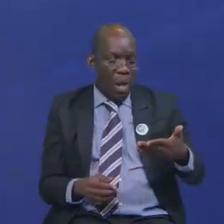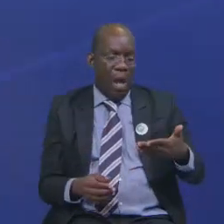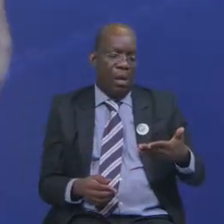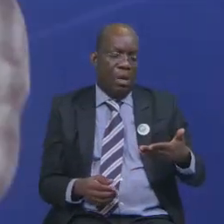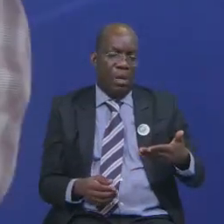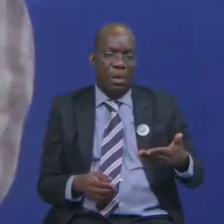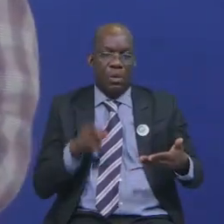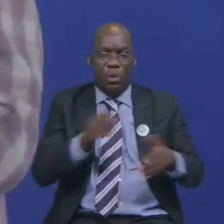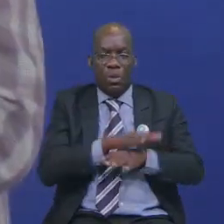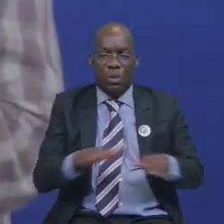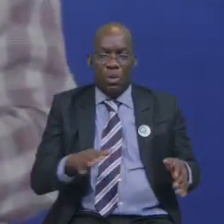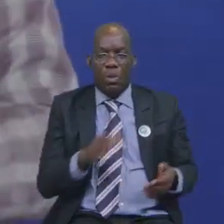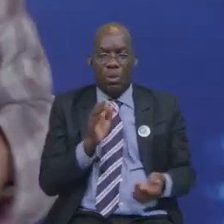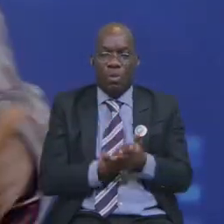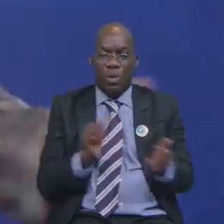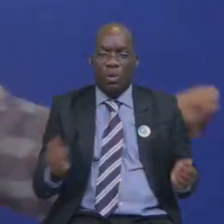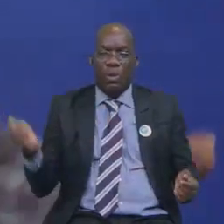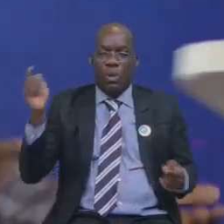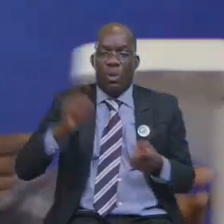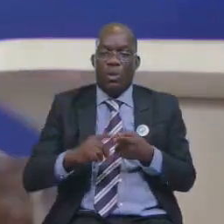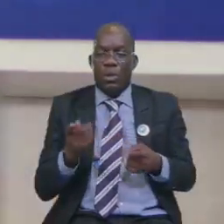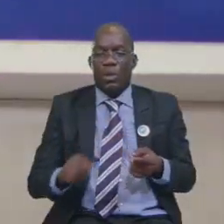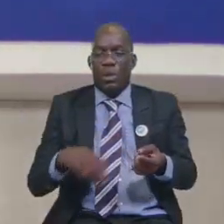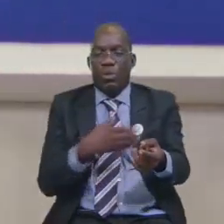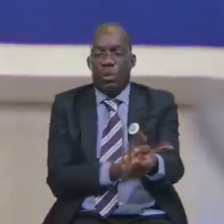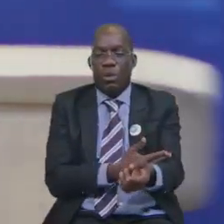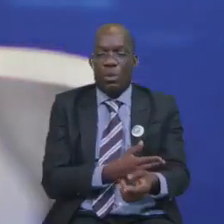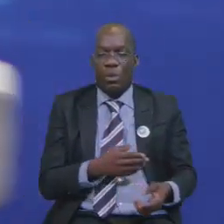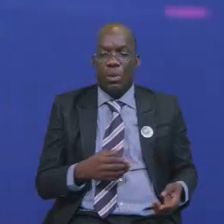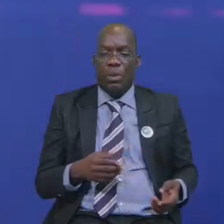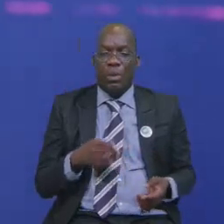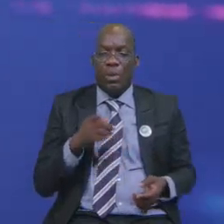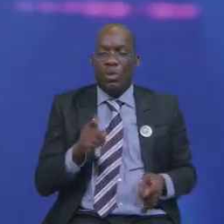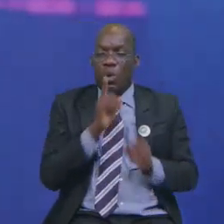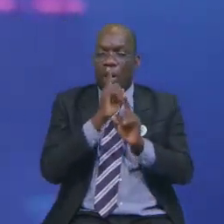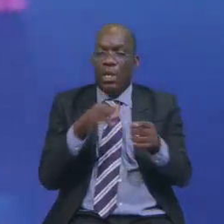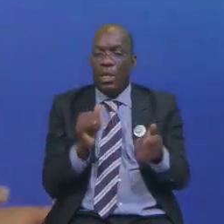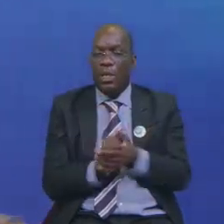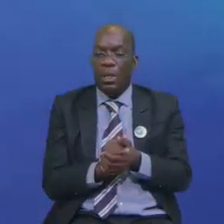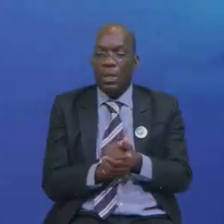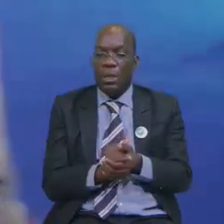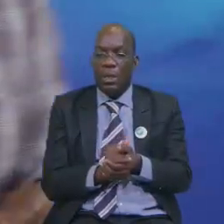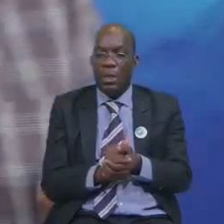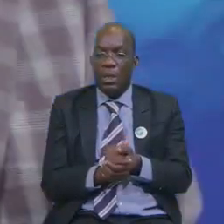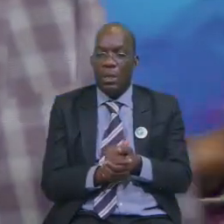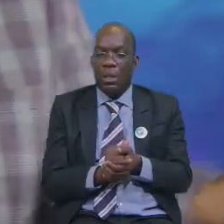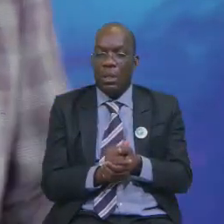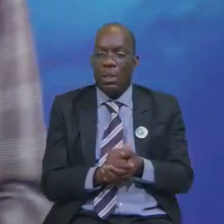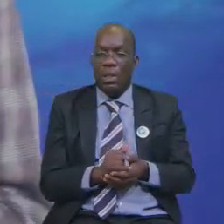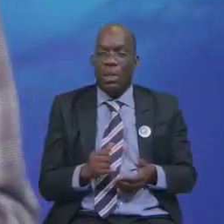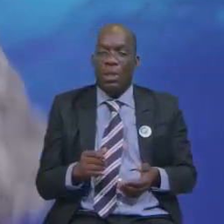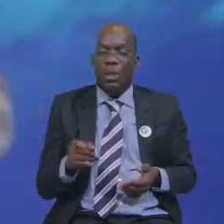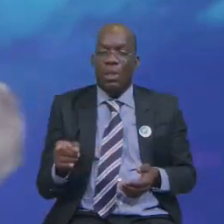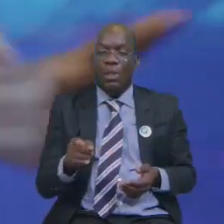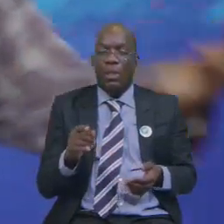leave that until the morning, and then you answer that. It may be disturbing news they're giving you that will not allow